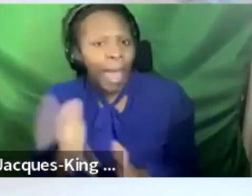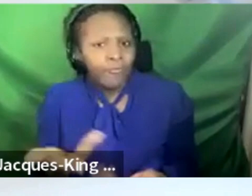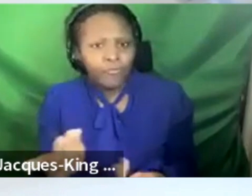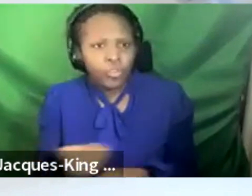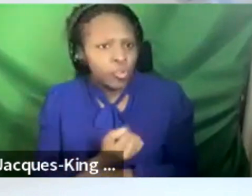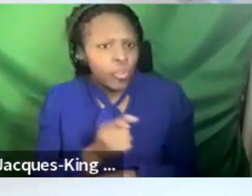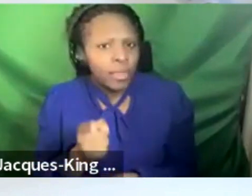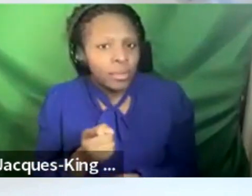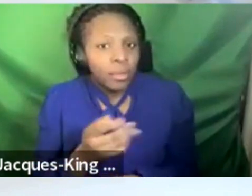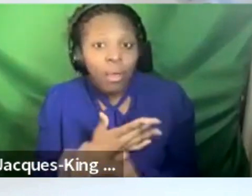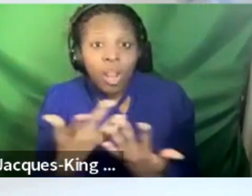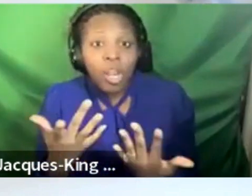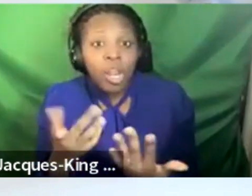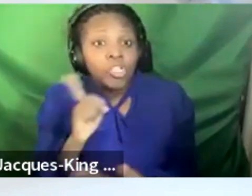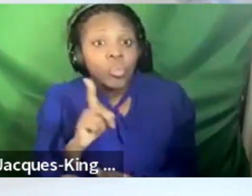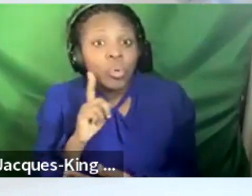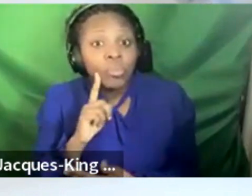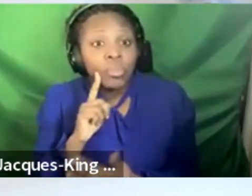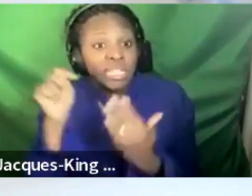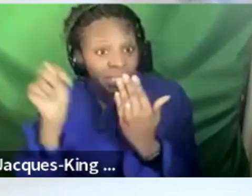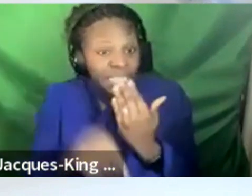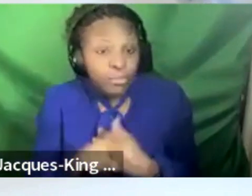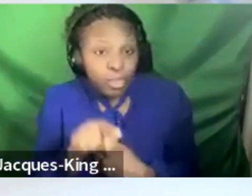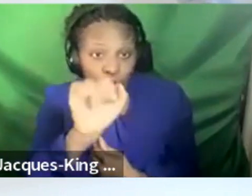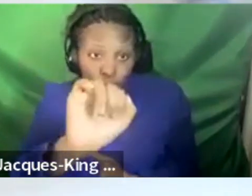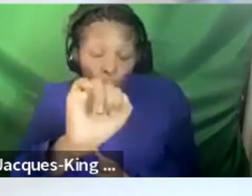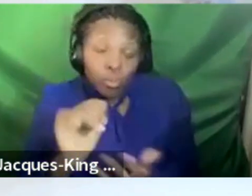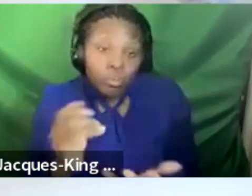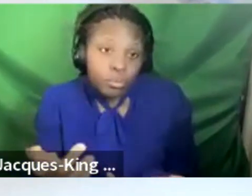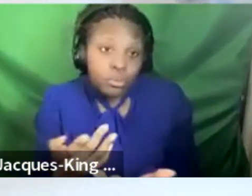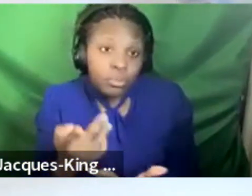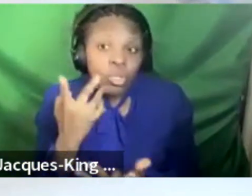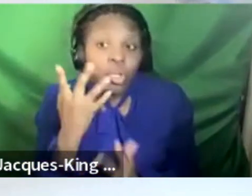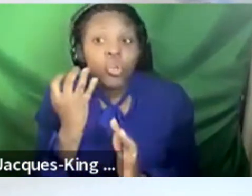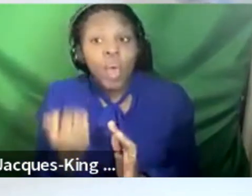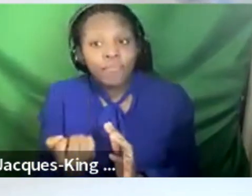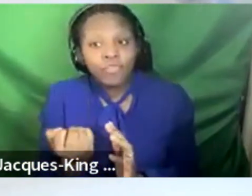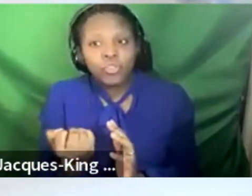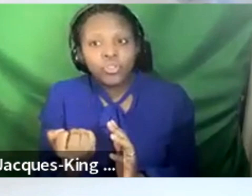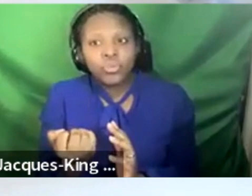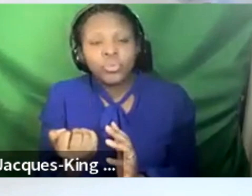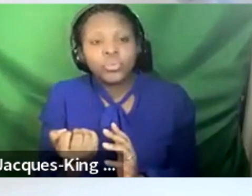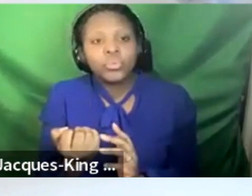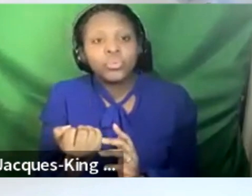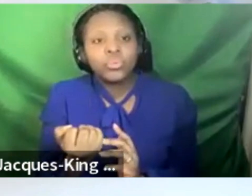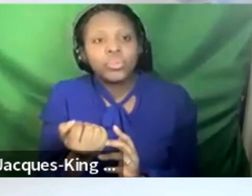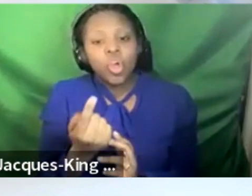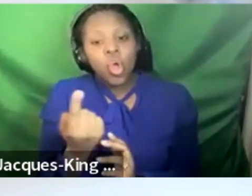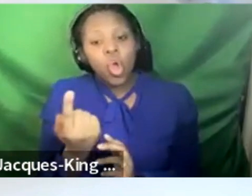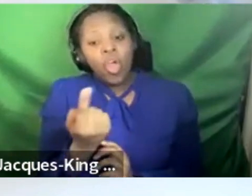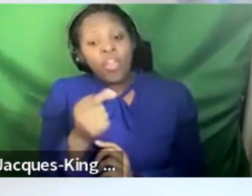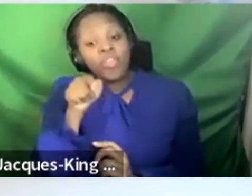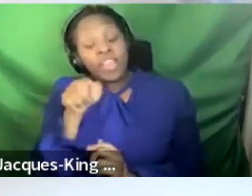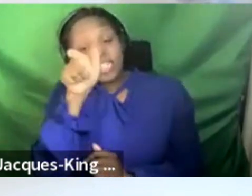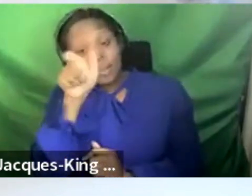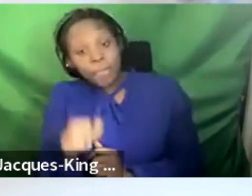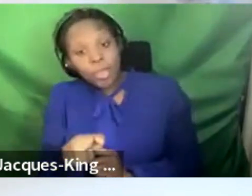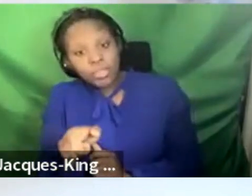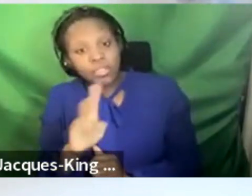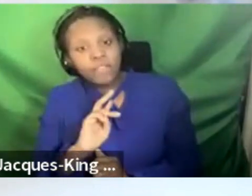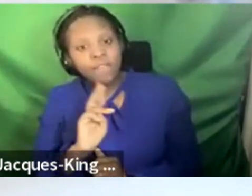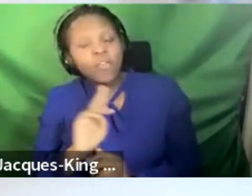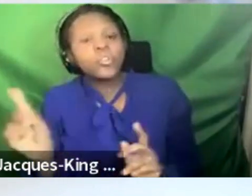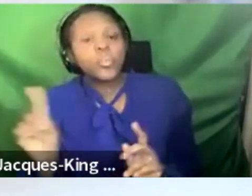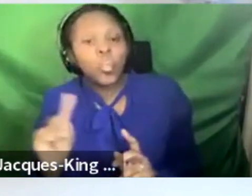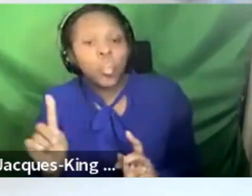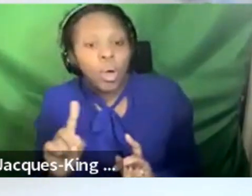so I'm going to do a woman's voice. You don't have to do that. Lots of women have voices deeper than yours. So you have to go,